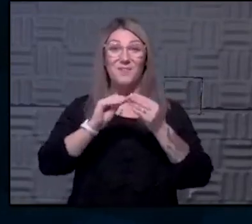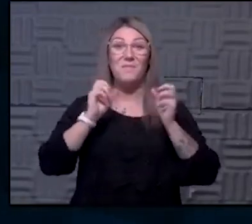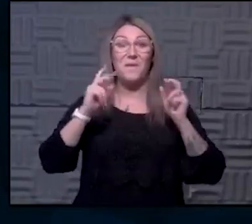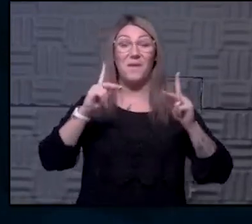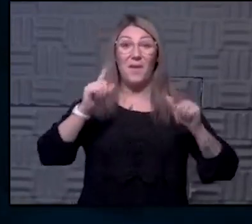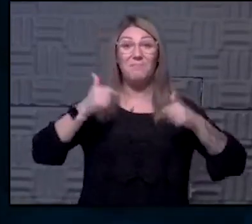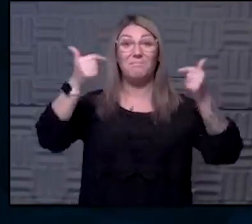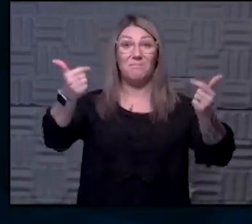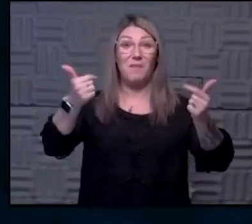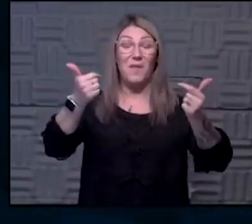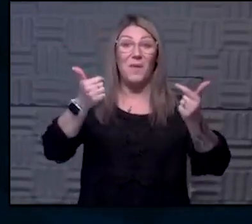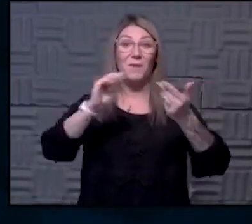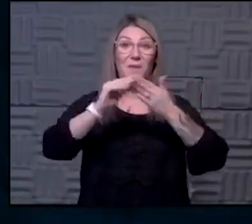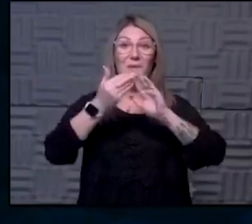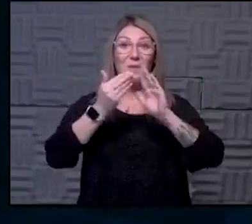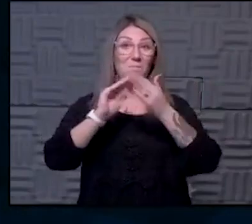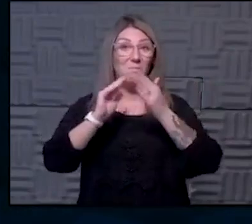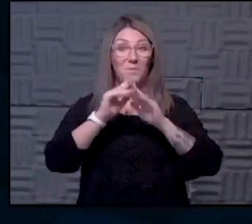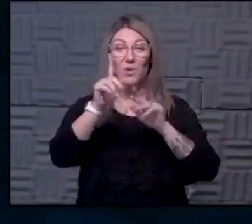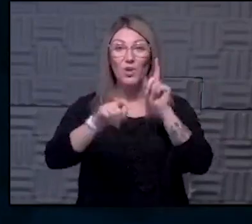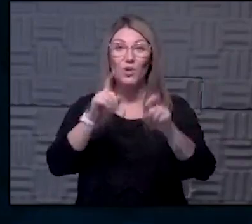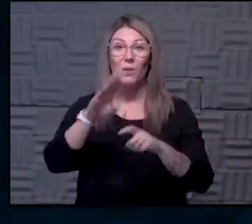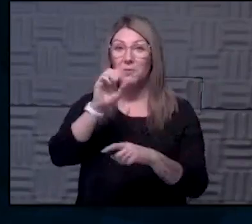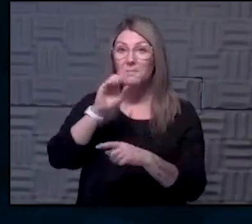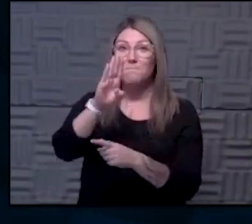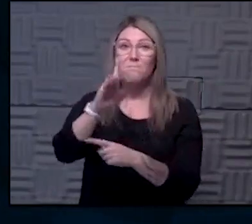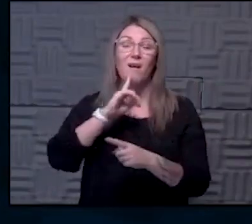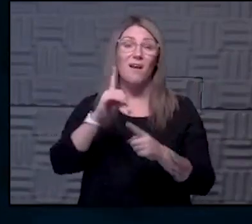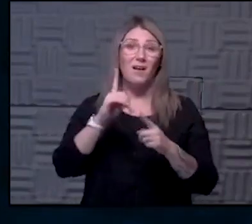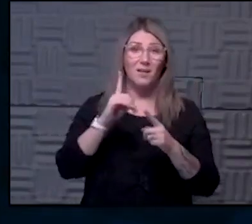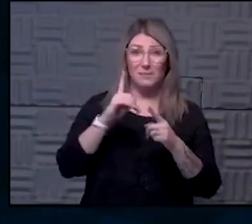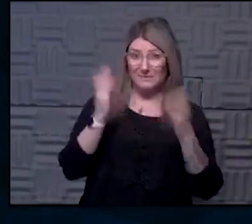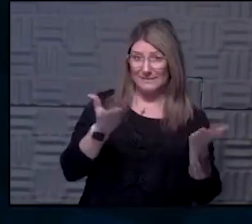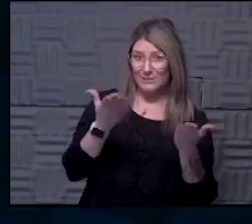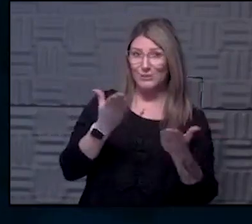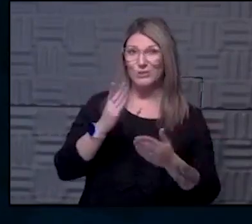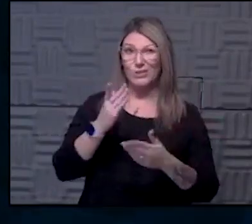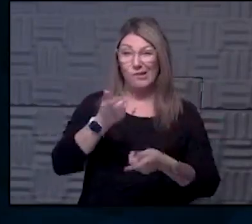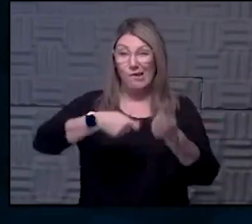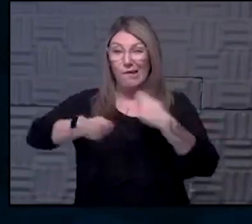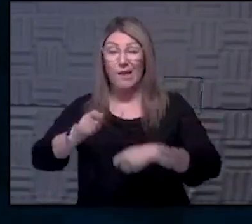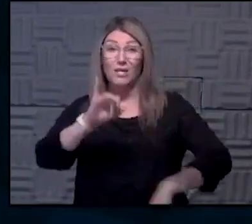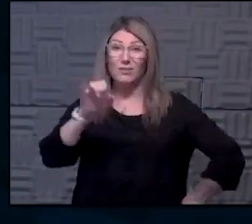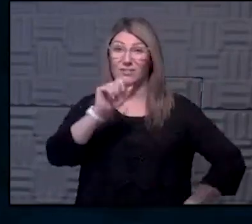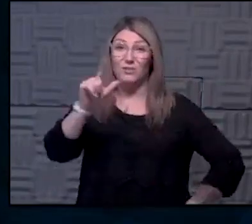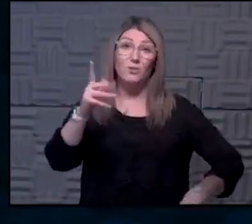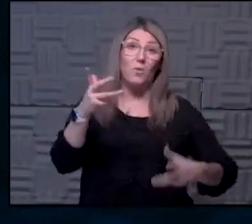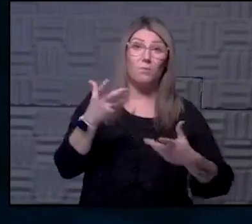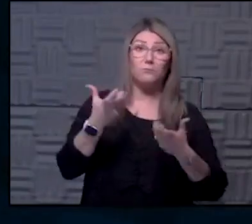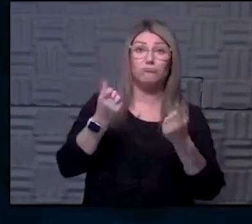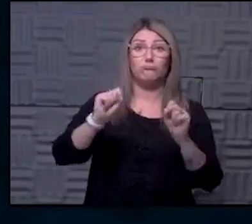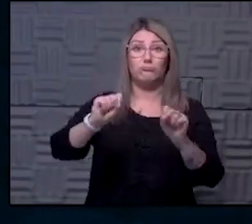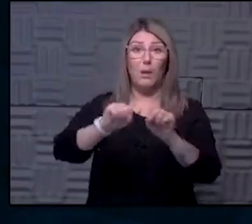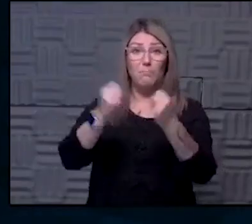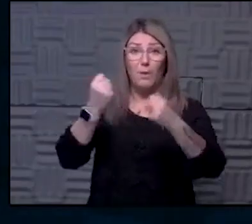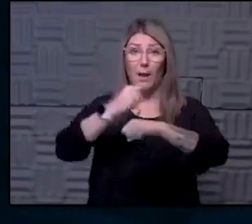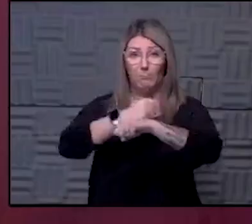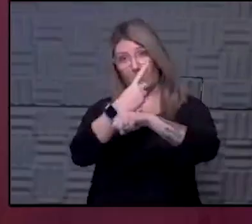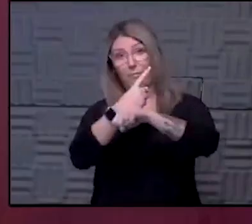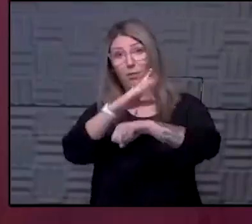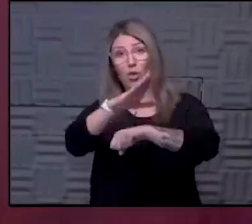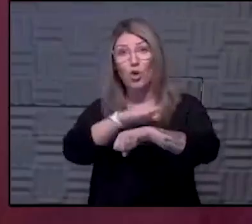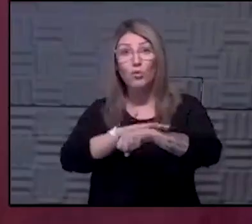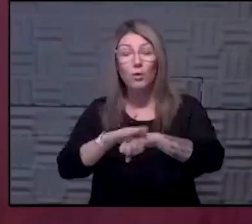questions from the community. Bob's here with us today. Jill's out. Jill apparently wanted to try breaking her wrist to see how that felt, and hopefully she's getting better,